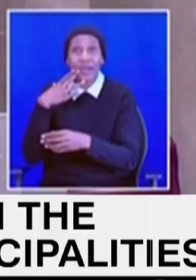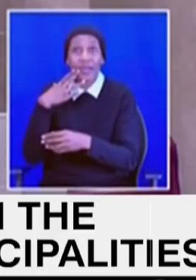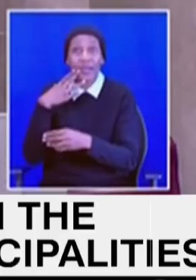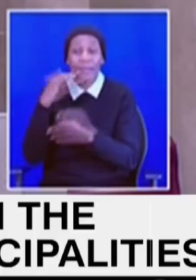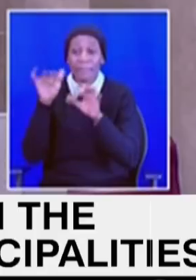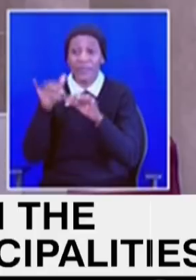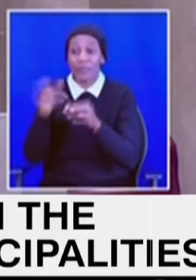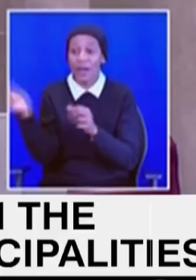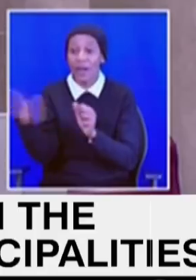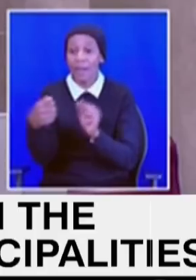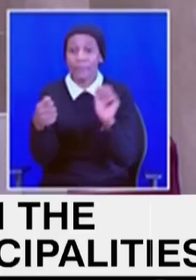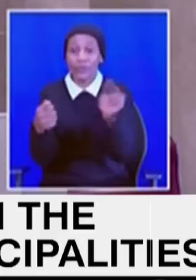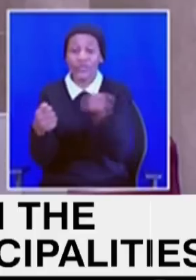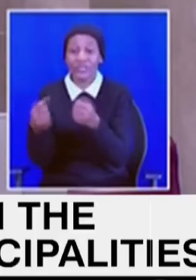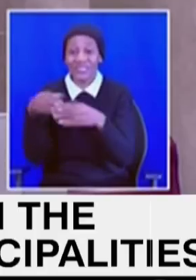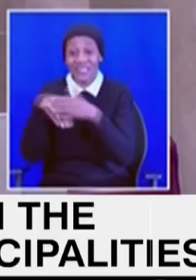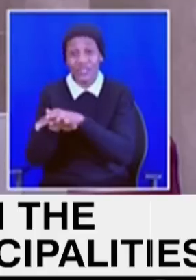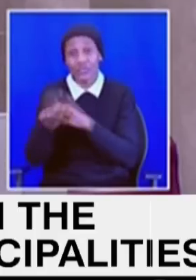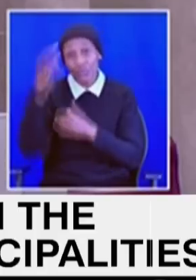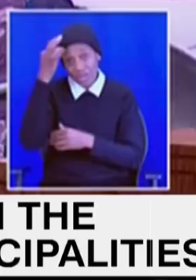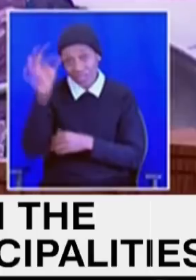in government